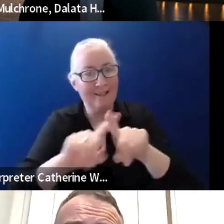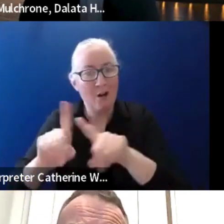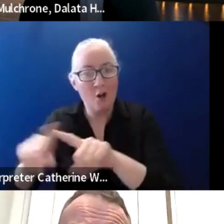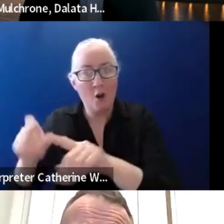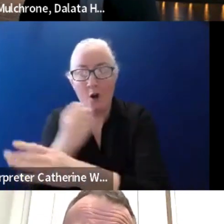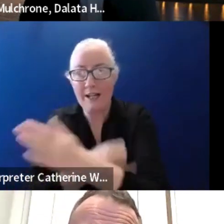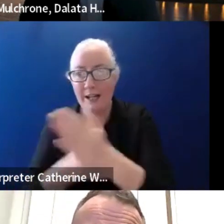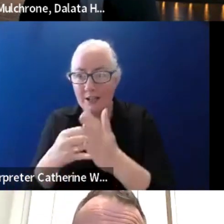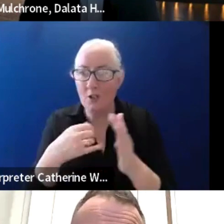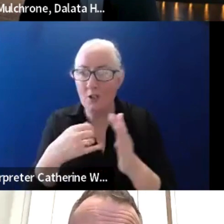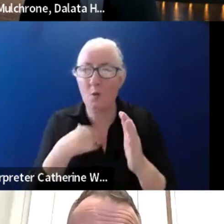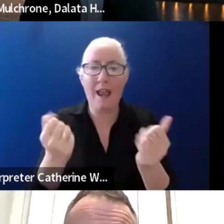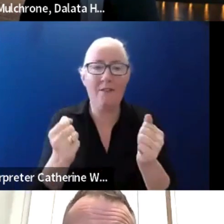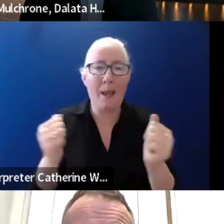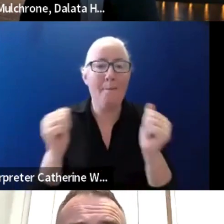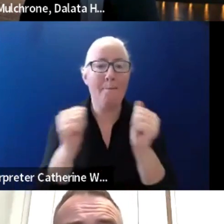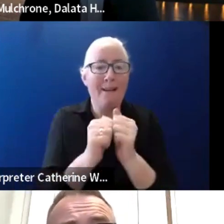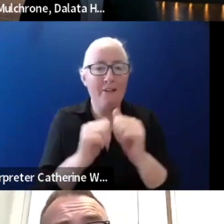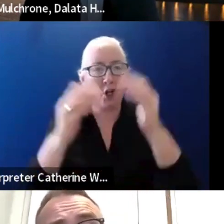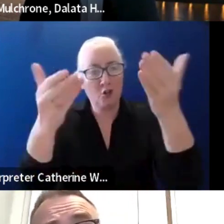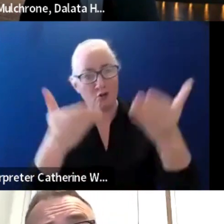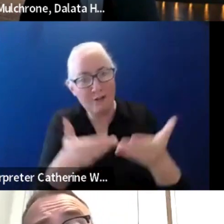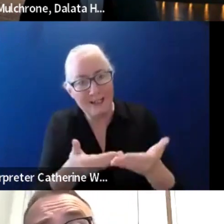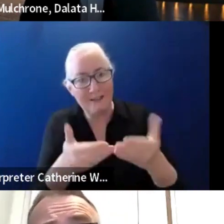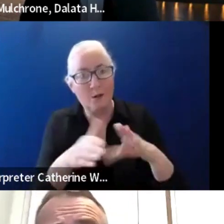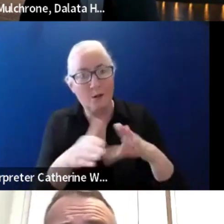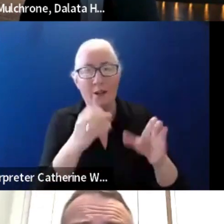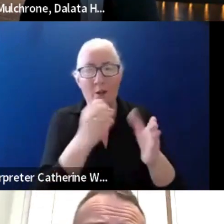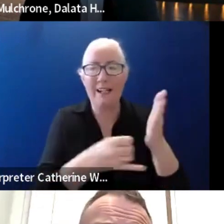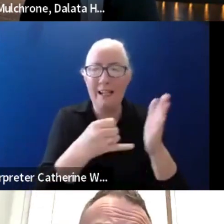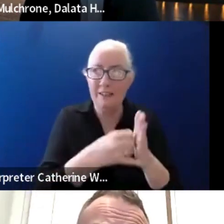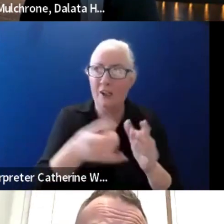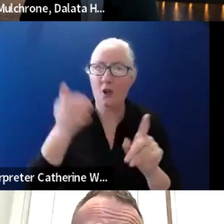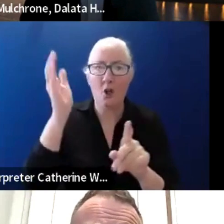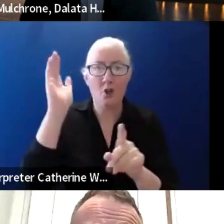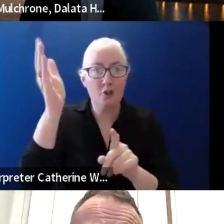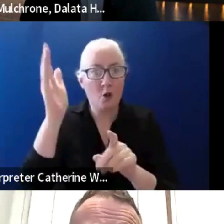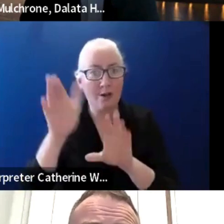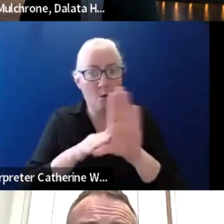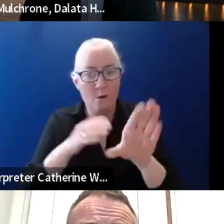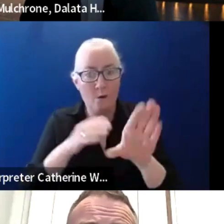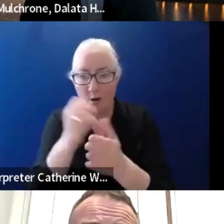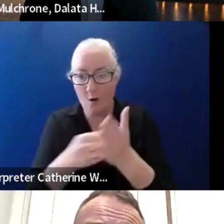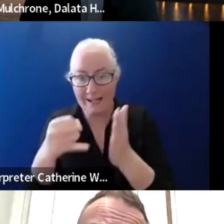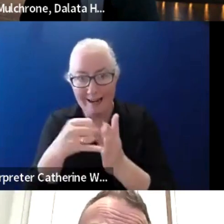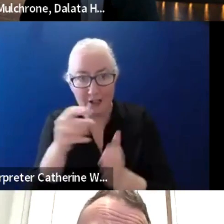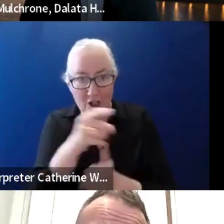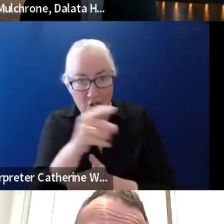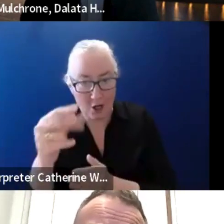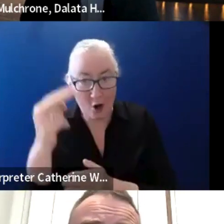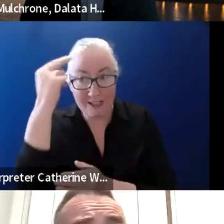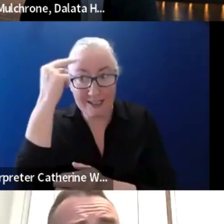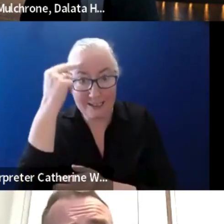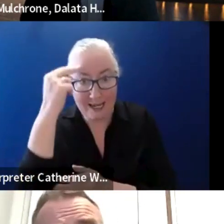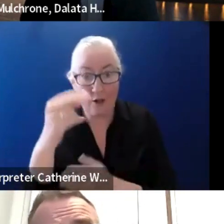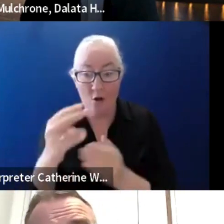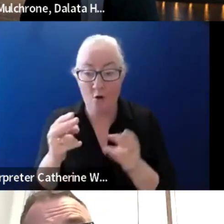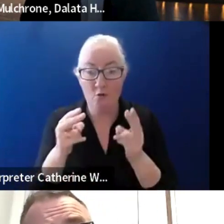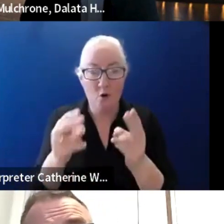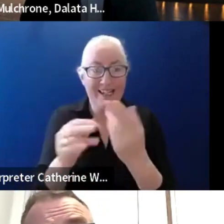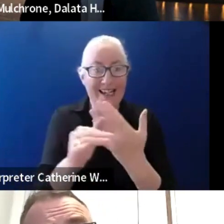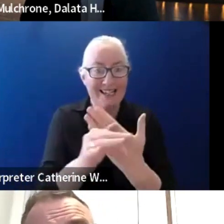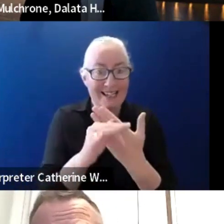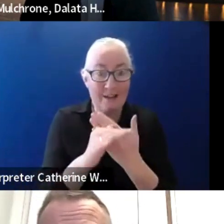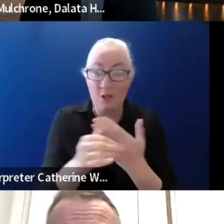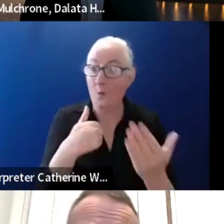So we do meet and greets with the organisations, we do talks with the organisation so that they understand road safety. We deal